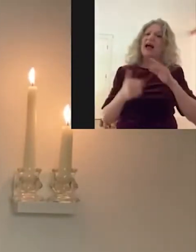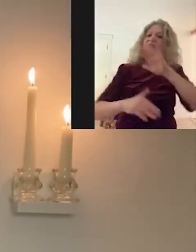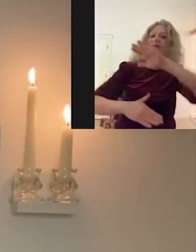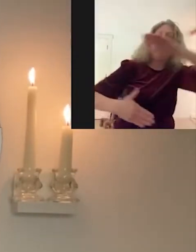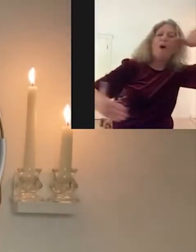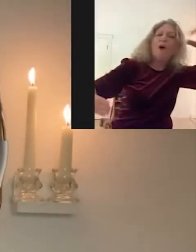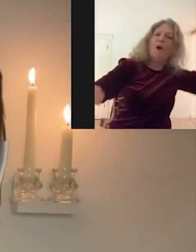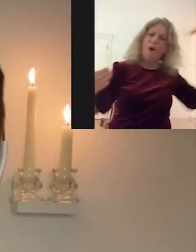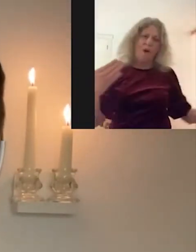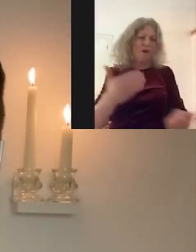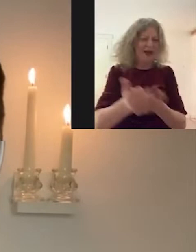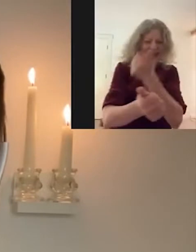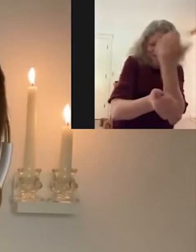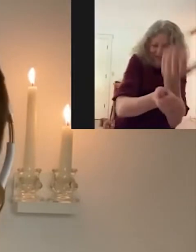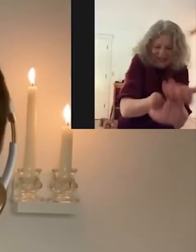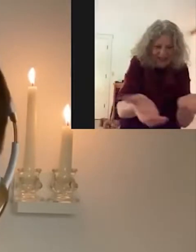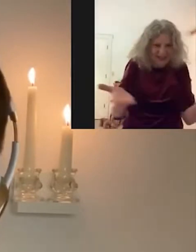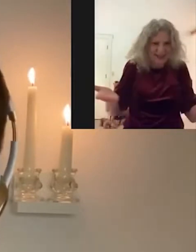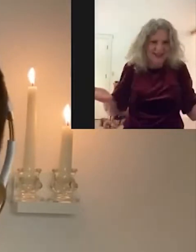creation.